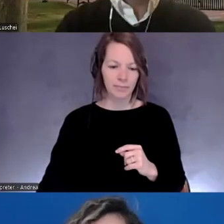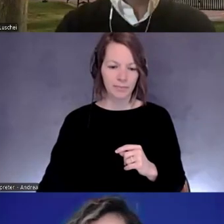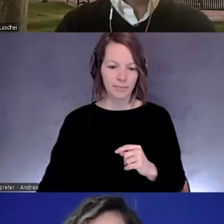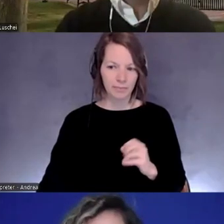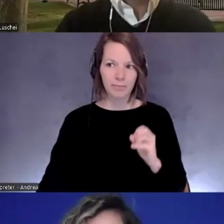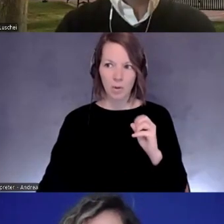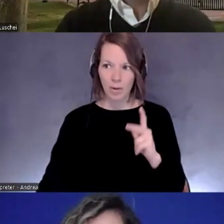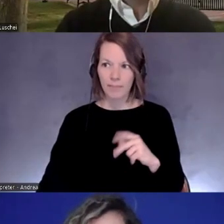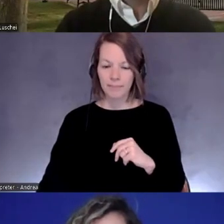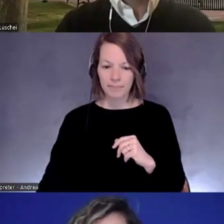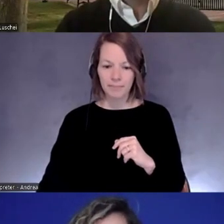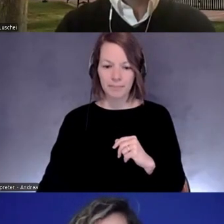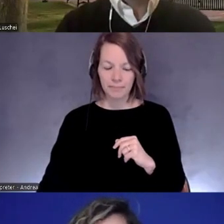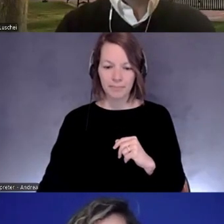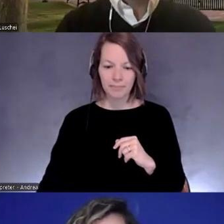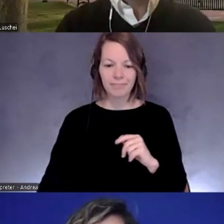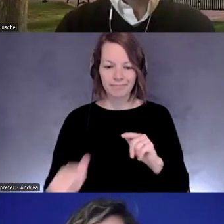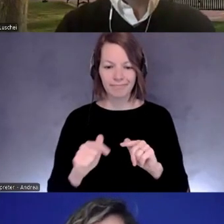Okay.